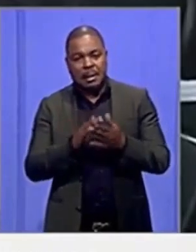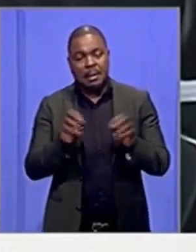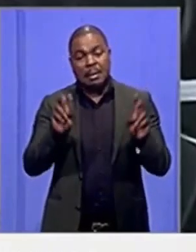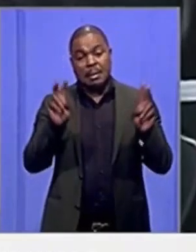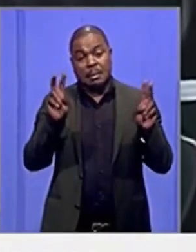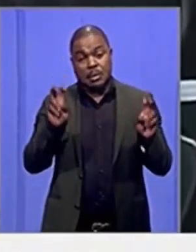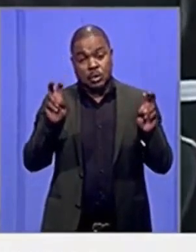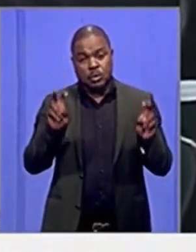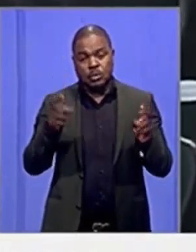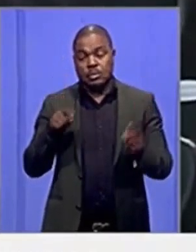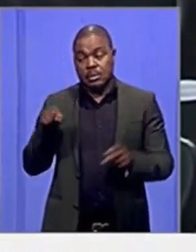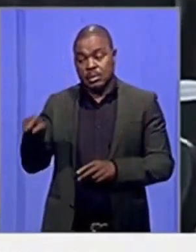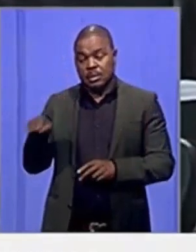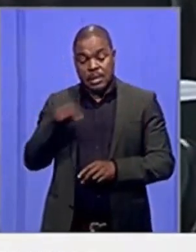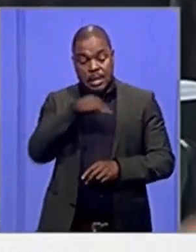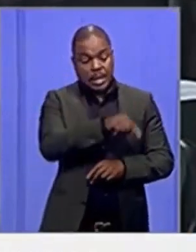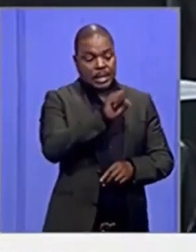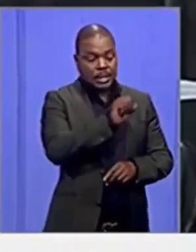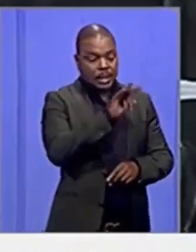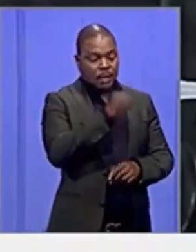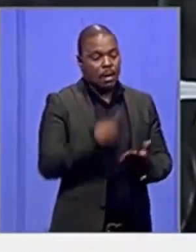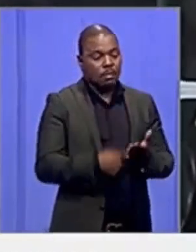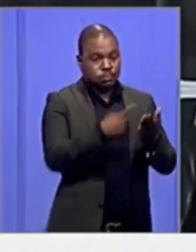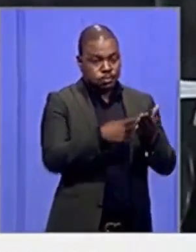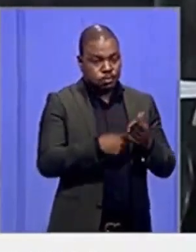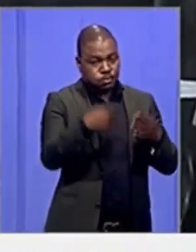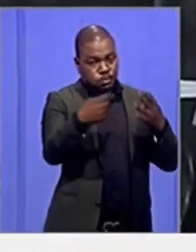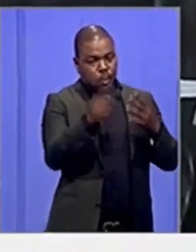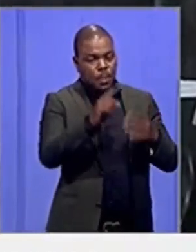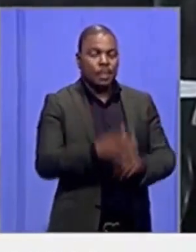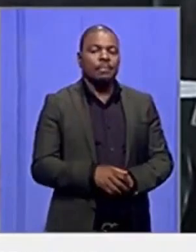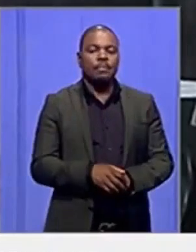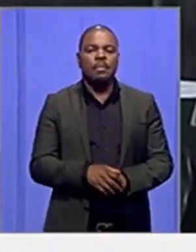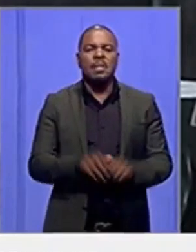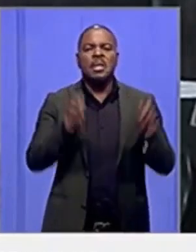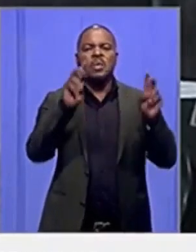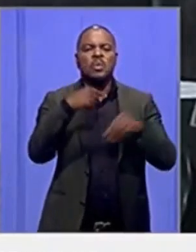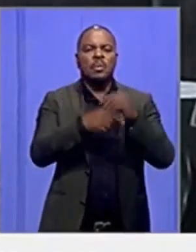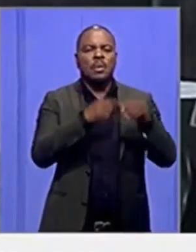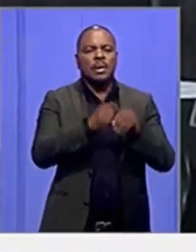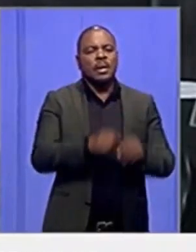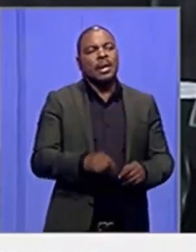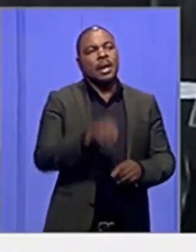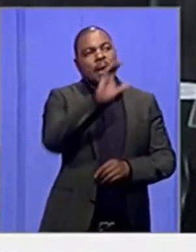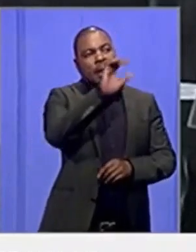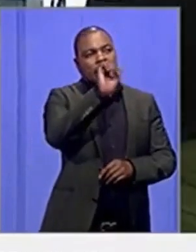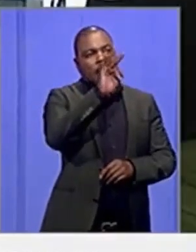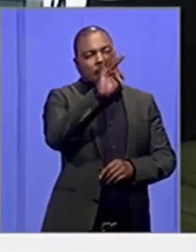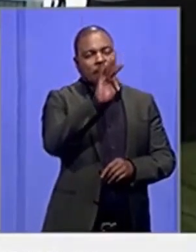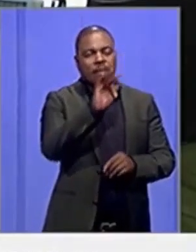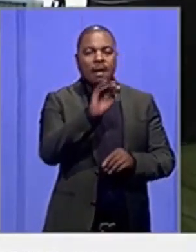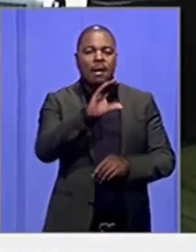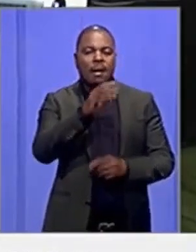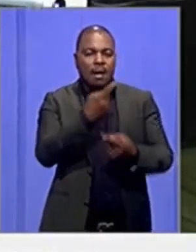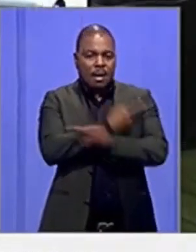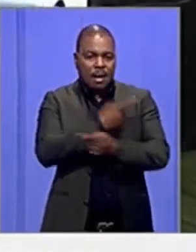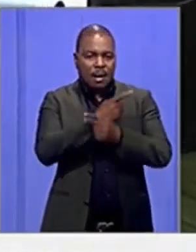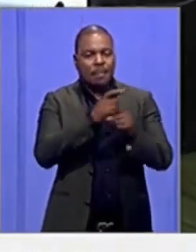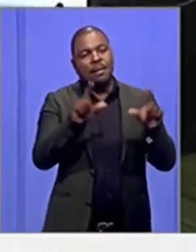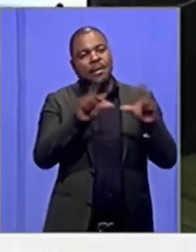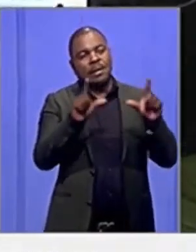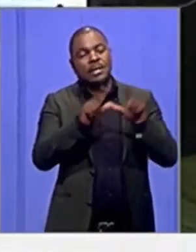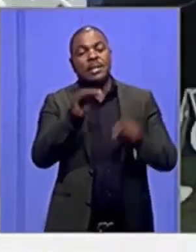go sekasekwa ke Safa mo mafelelong a beke ye ke taba ya CAF Club Licensing yeo e gapeletšago batlhatlhi